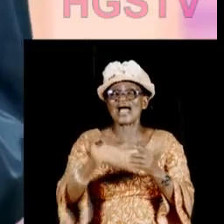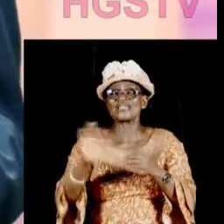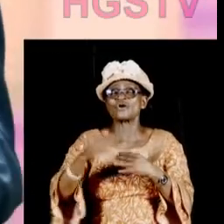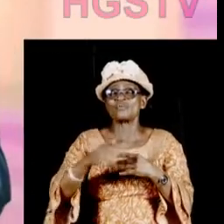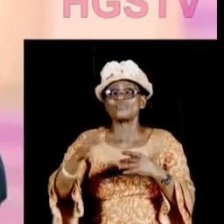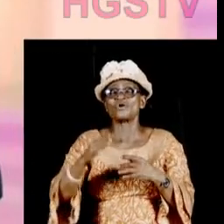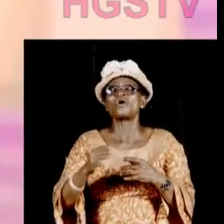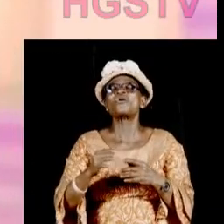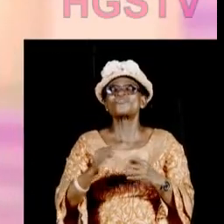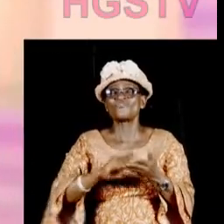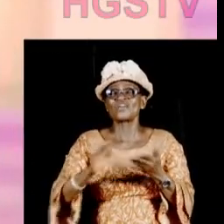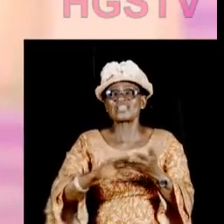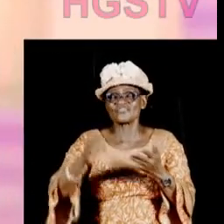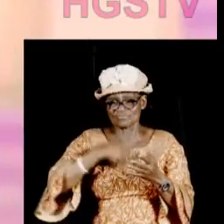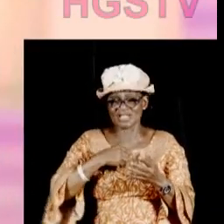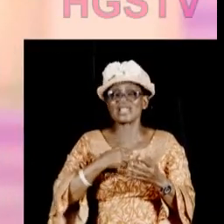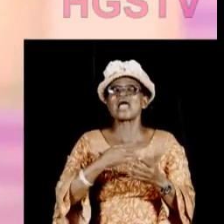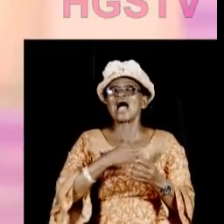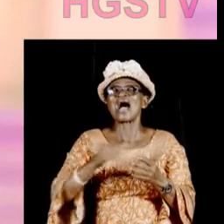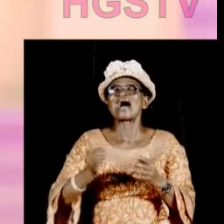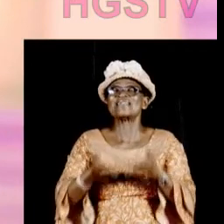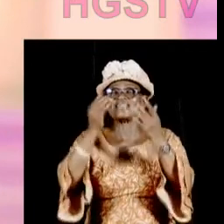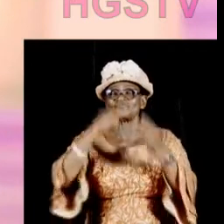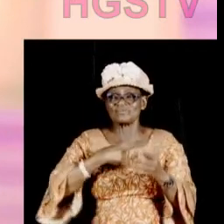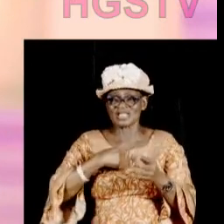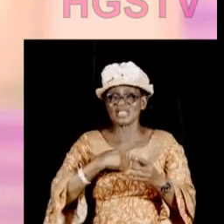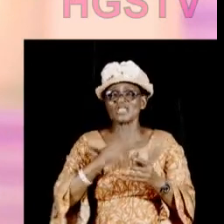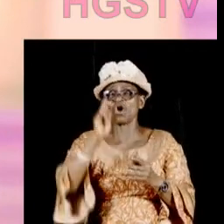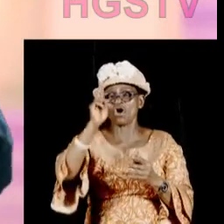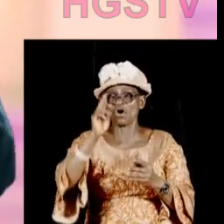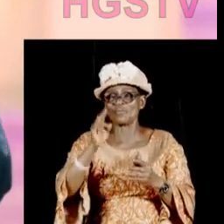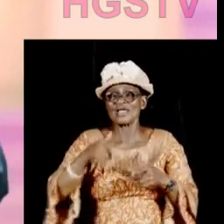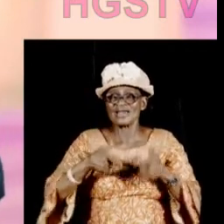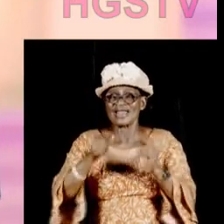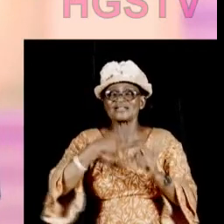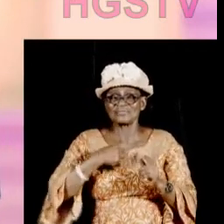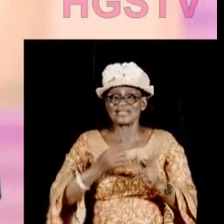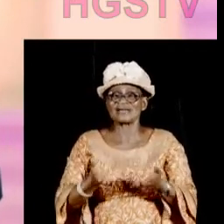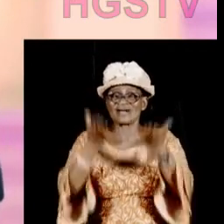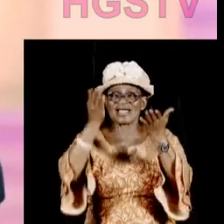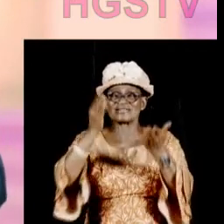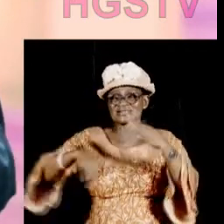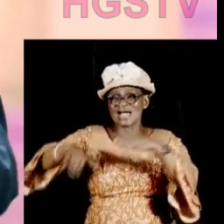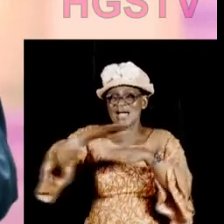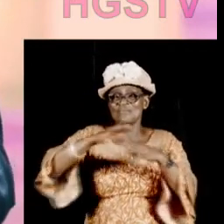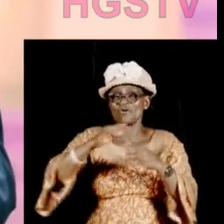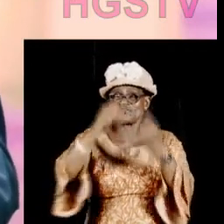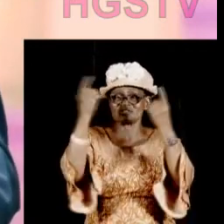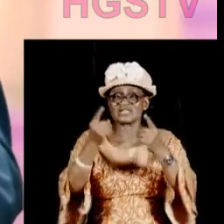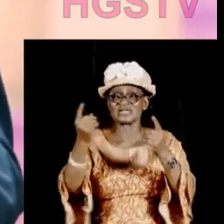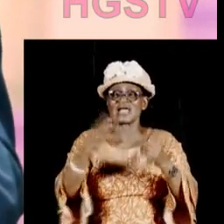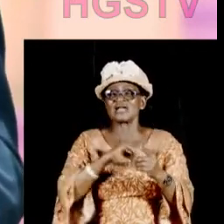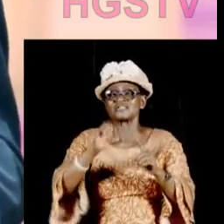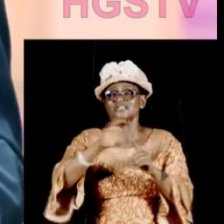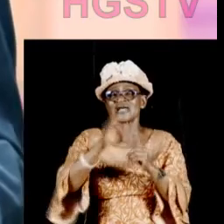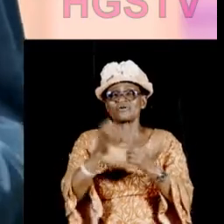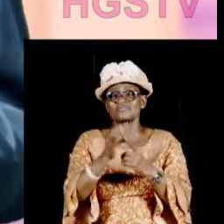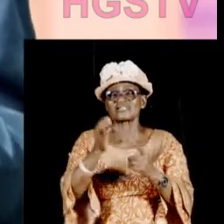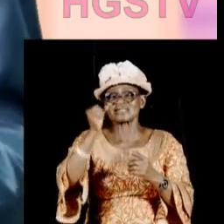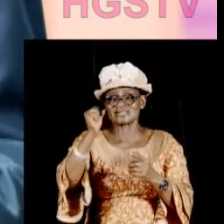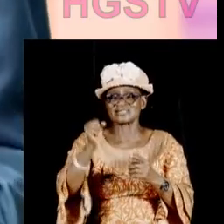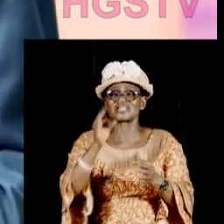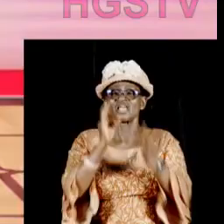me today and lift me up. Let me rise above sin and circumstances.